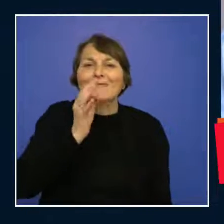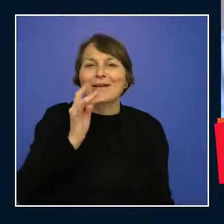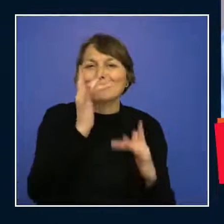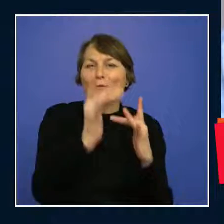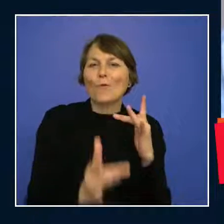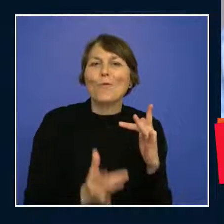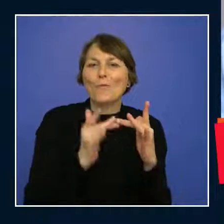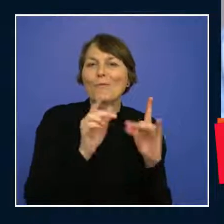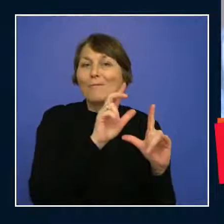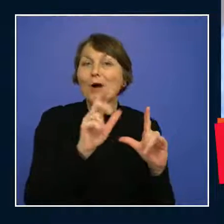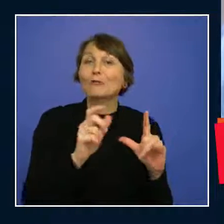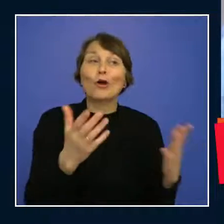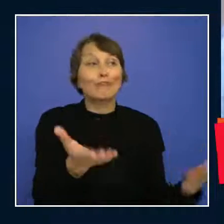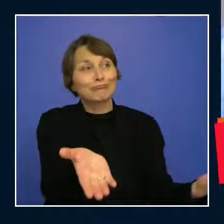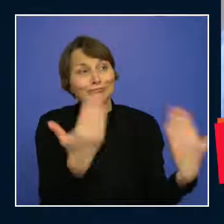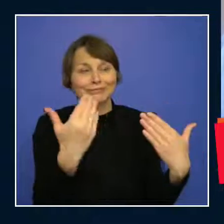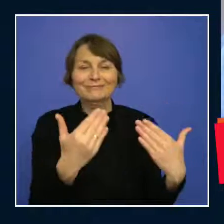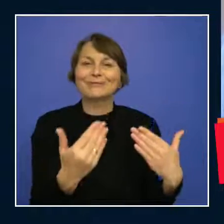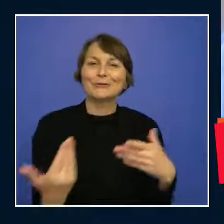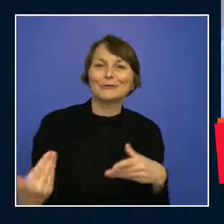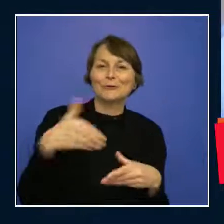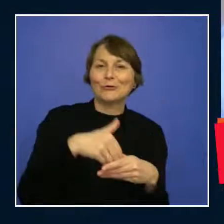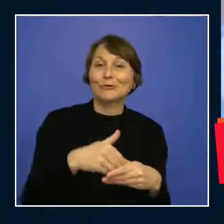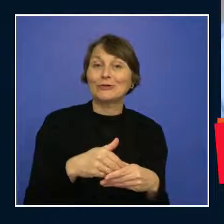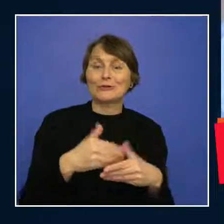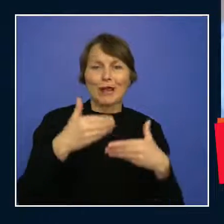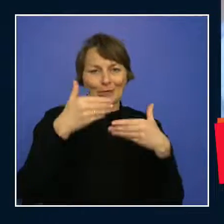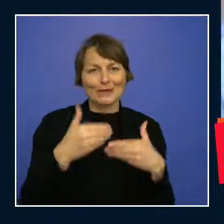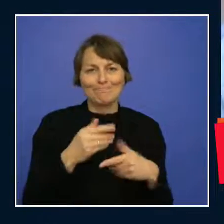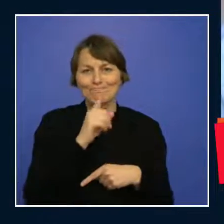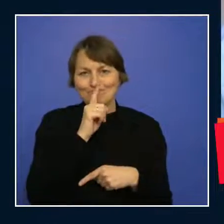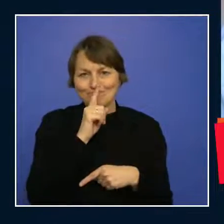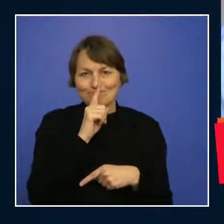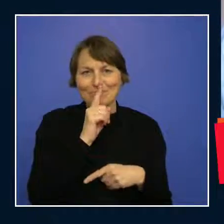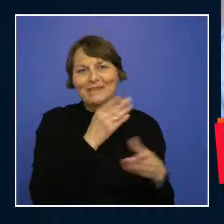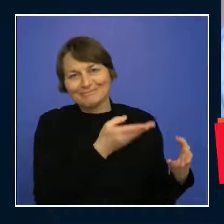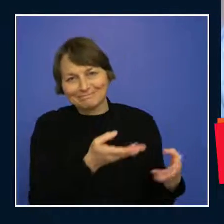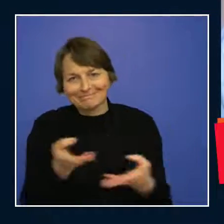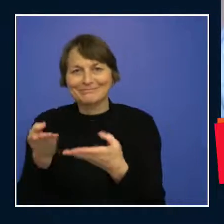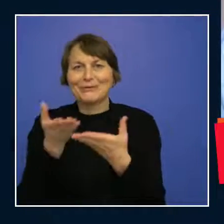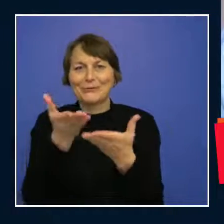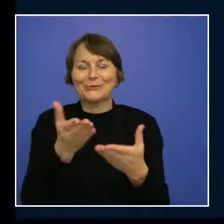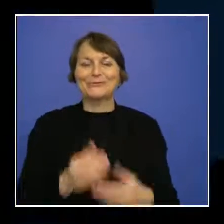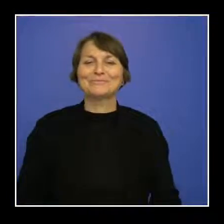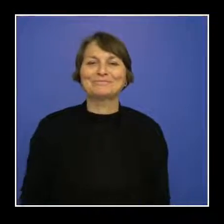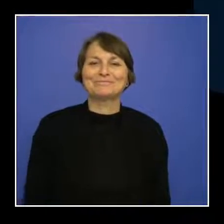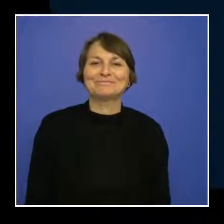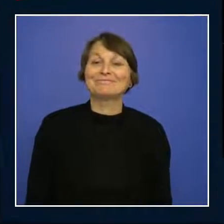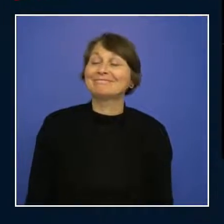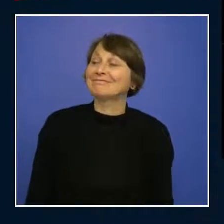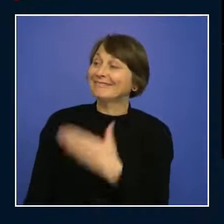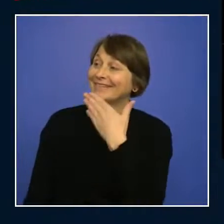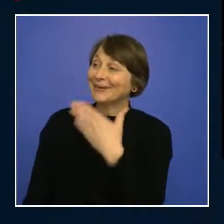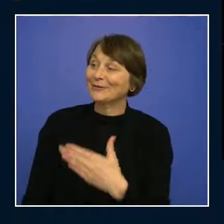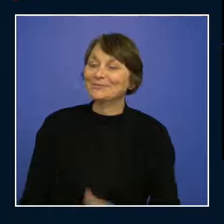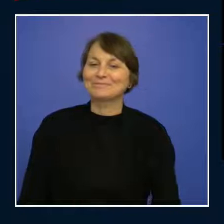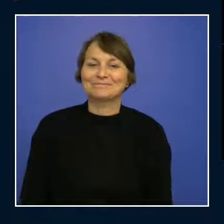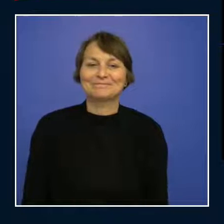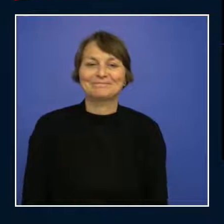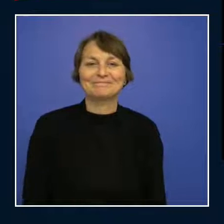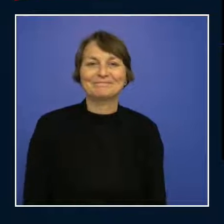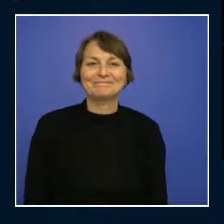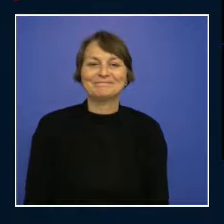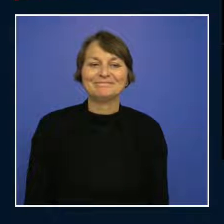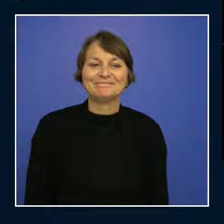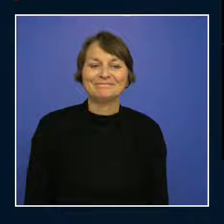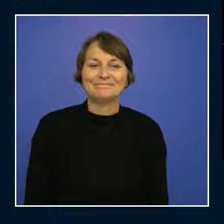join us. But for now, I'll stop talking and pass over to you. Thanks, Sarah. Awesome. Thank you, Emma. So